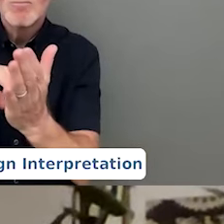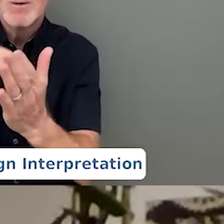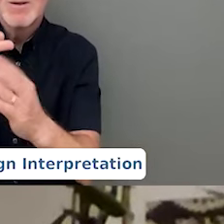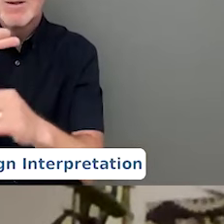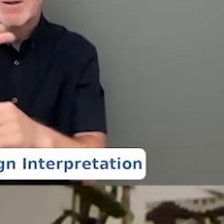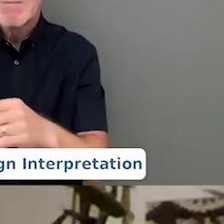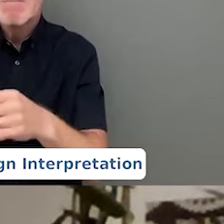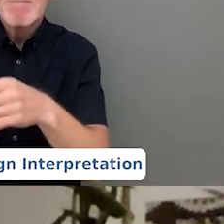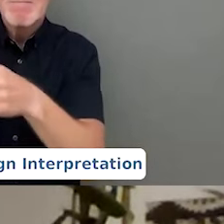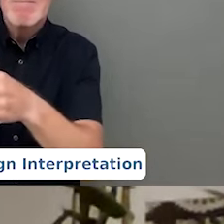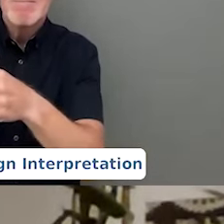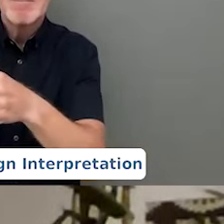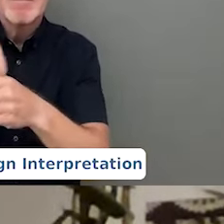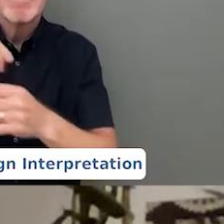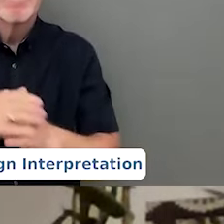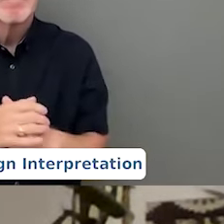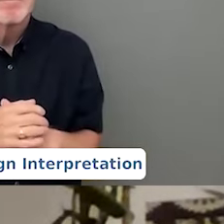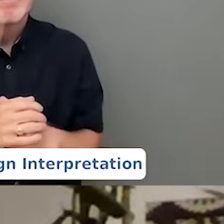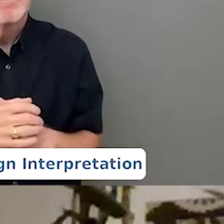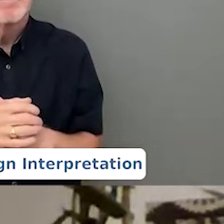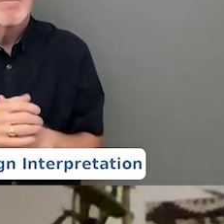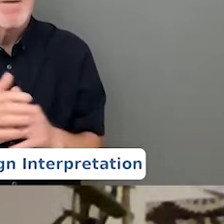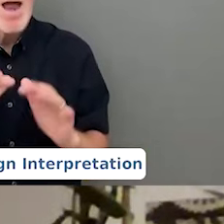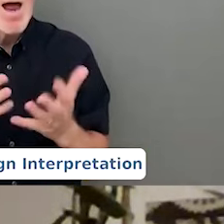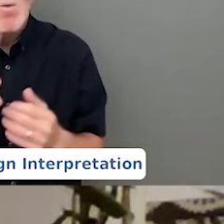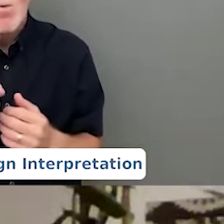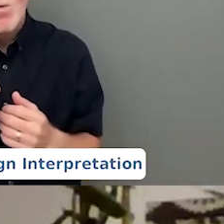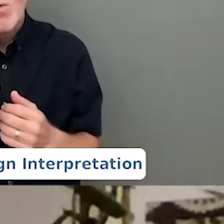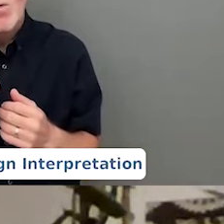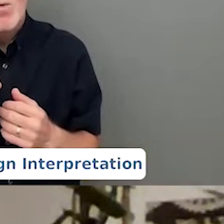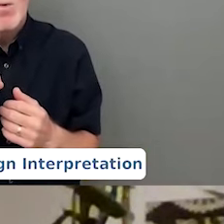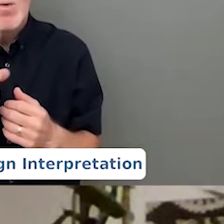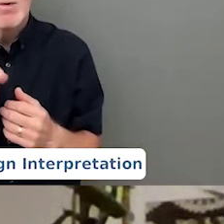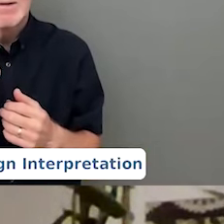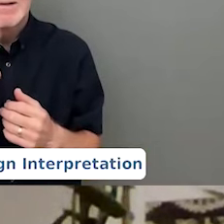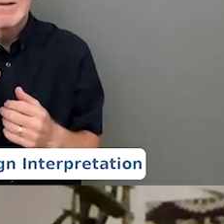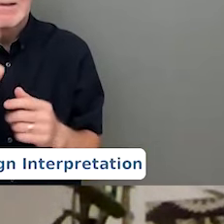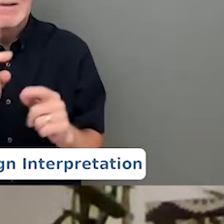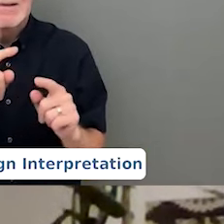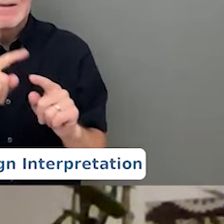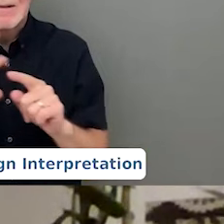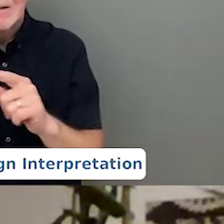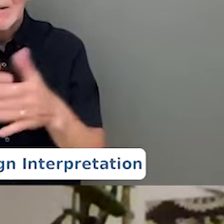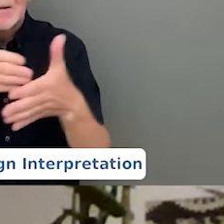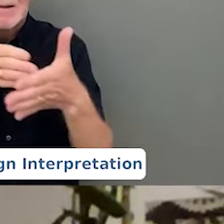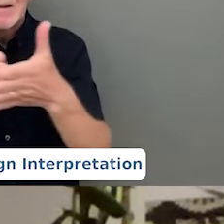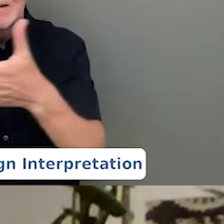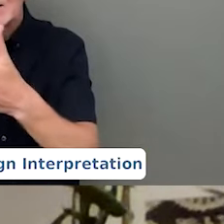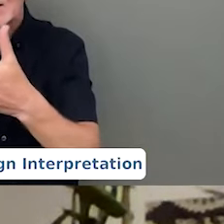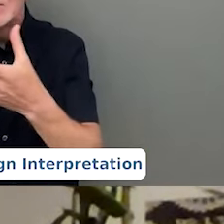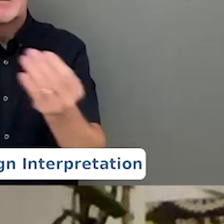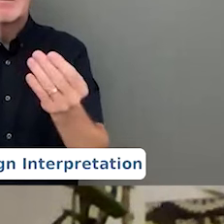making sure that registration for the disability card and then the services is being